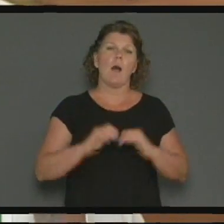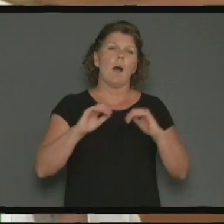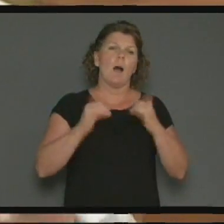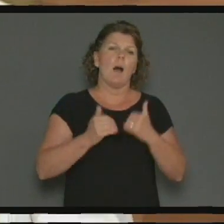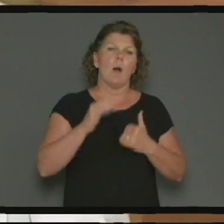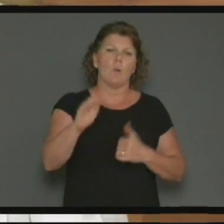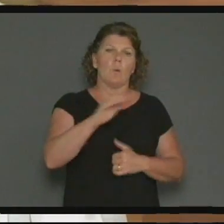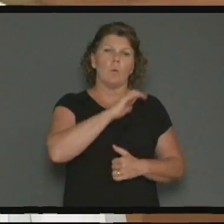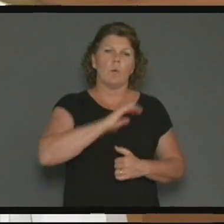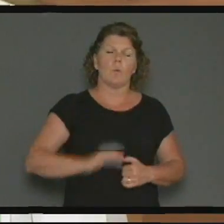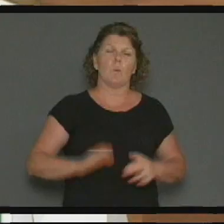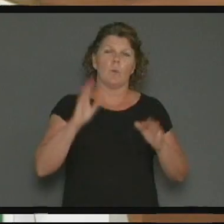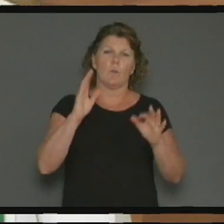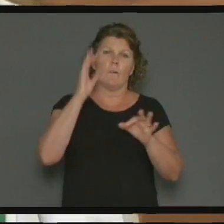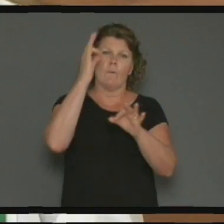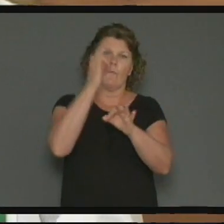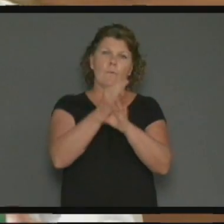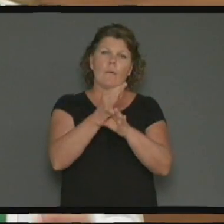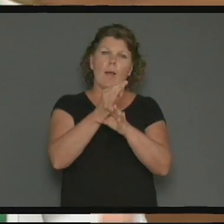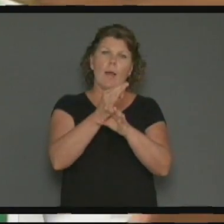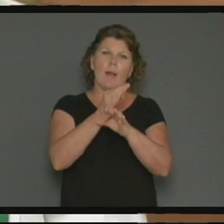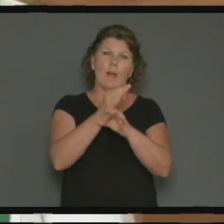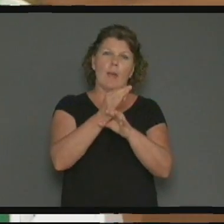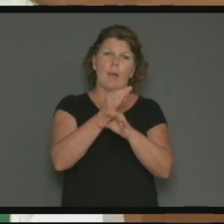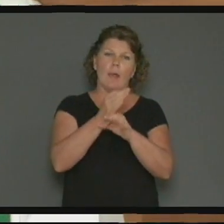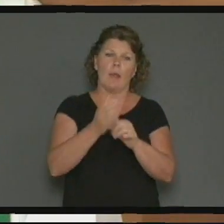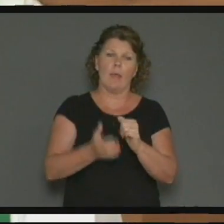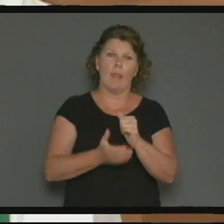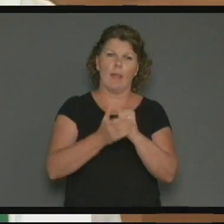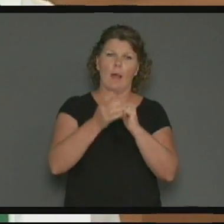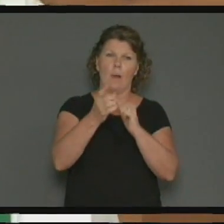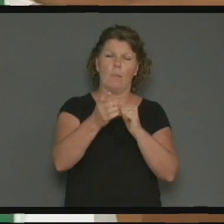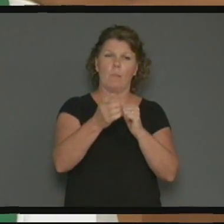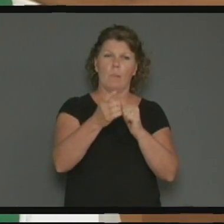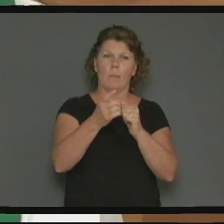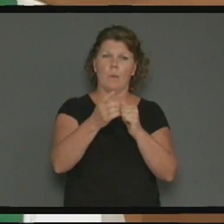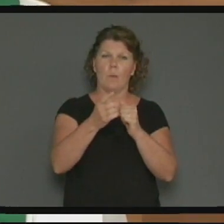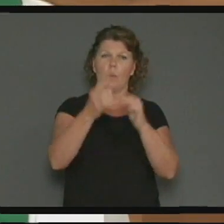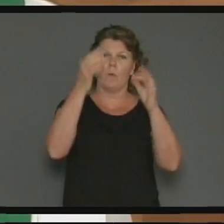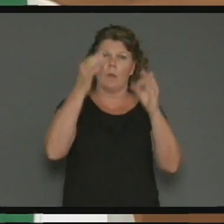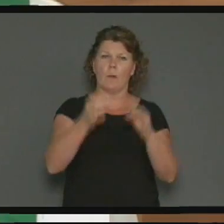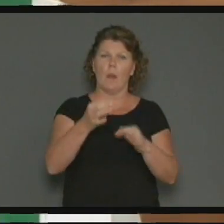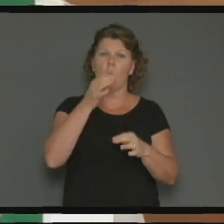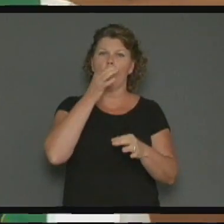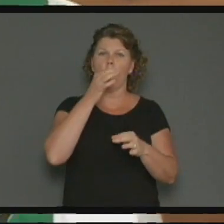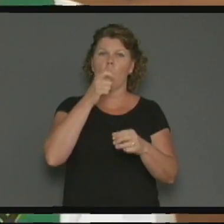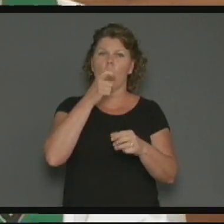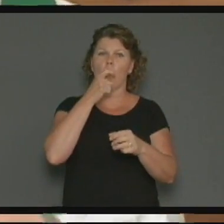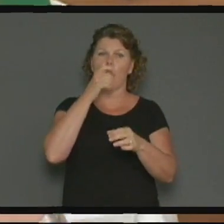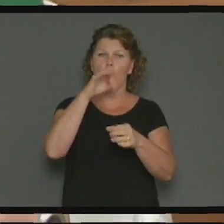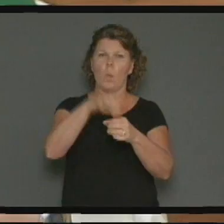your Christian faith shape who you're going to vote for?